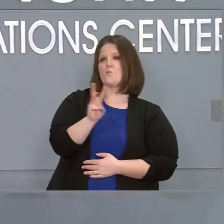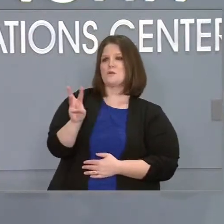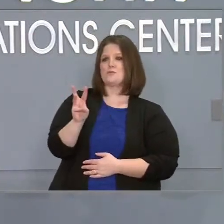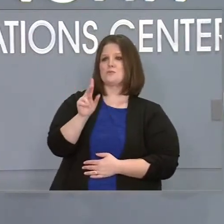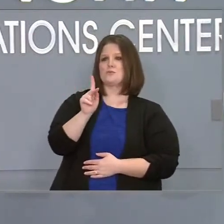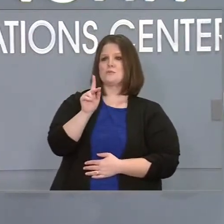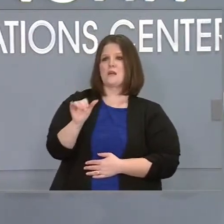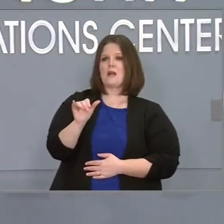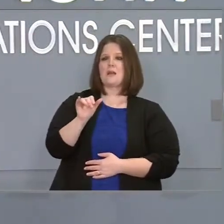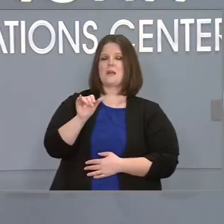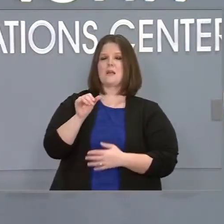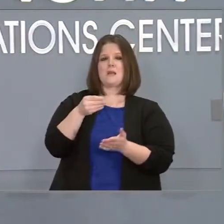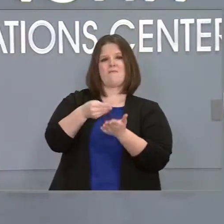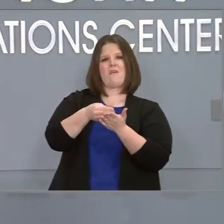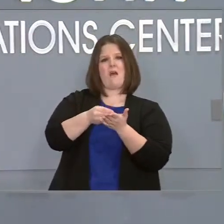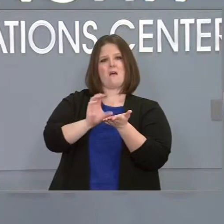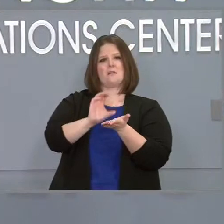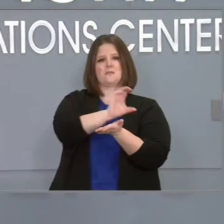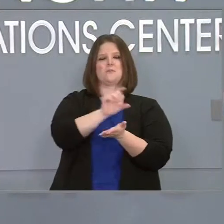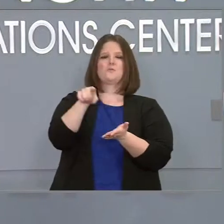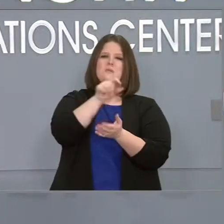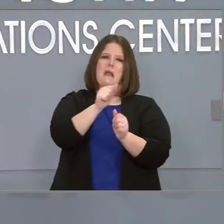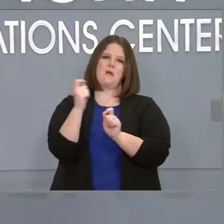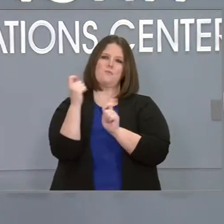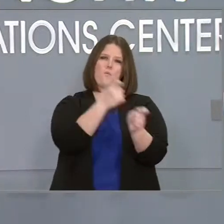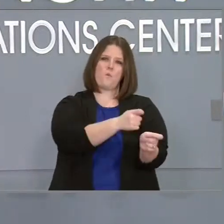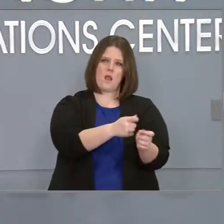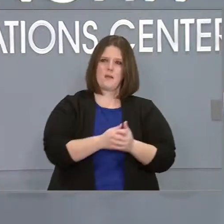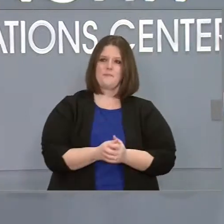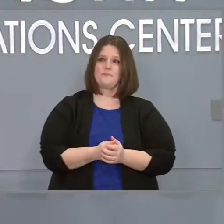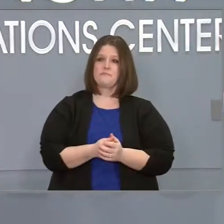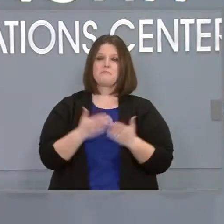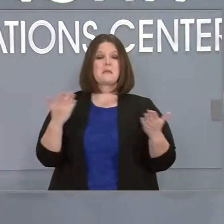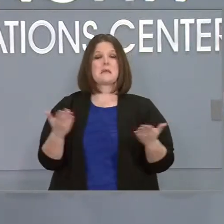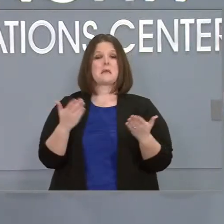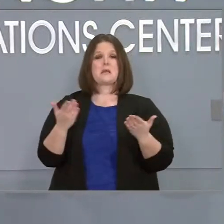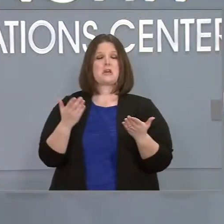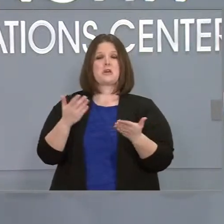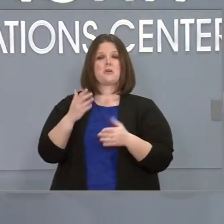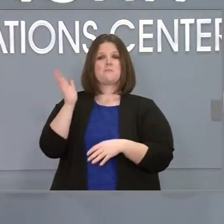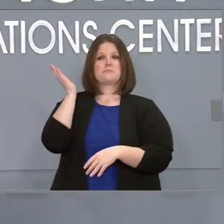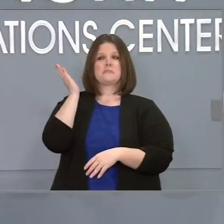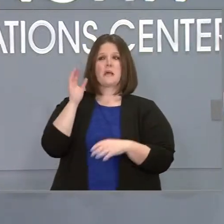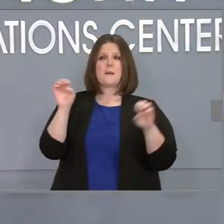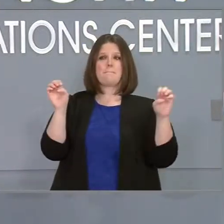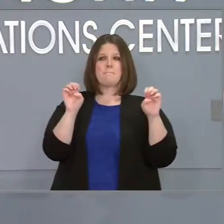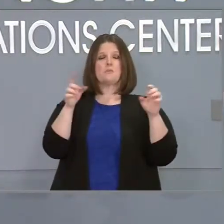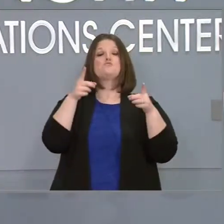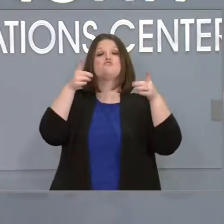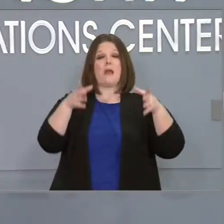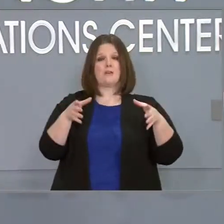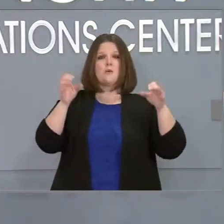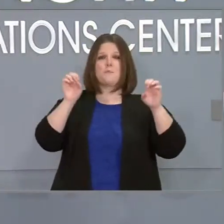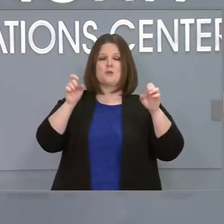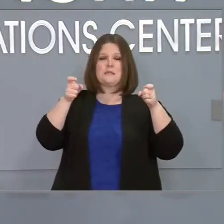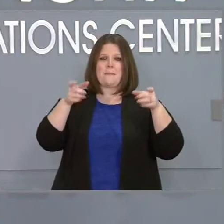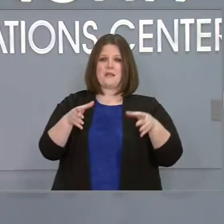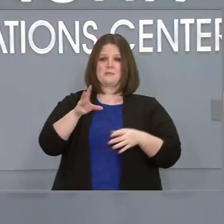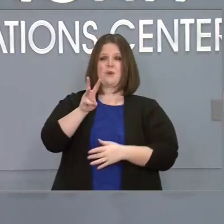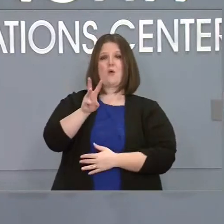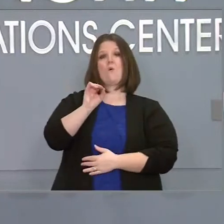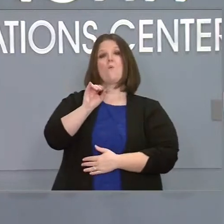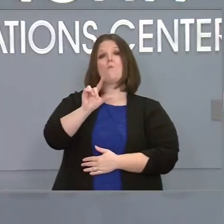search for that online. Also with me today is Director of Emergency Management Will